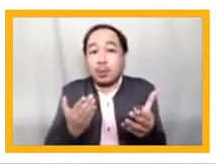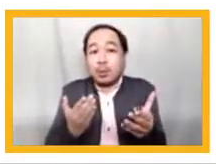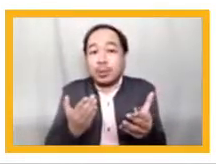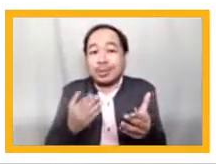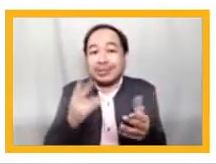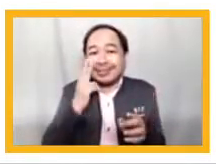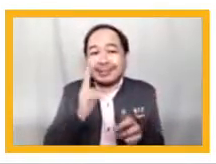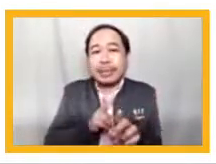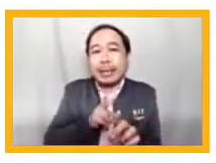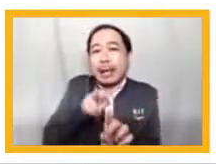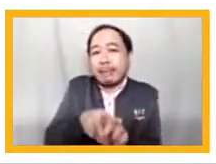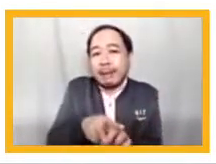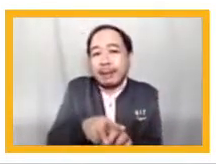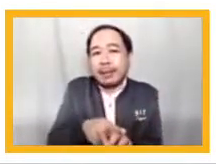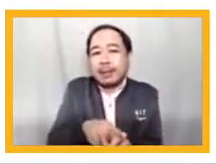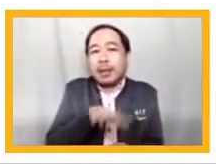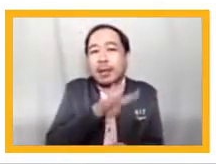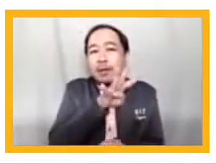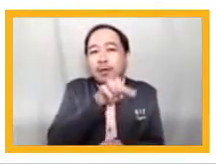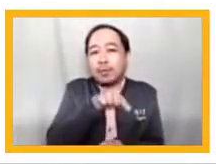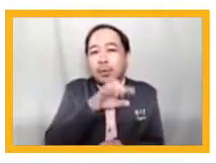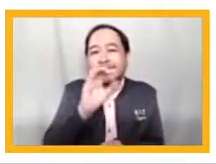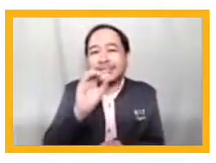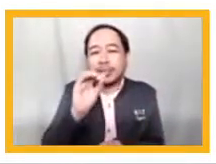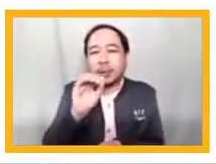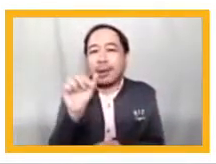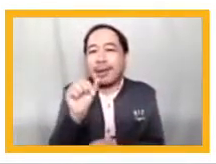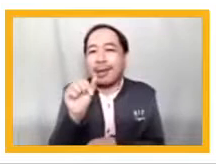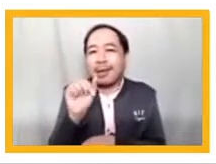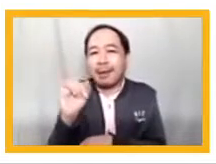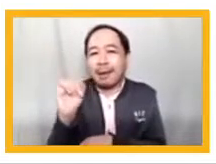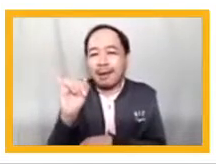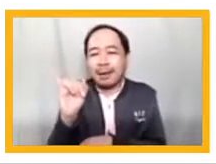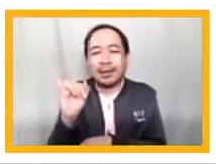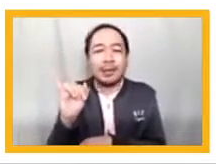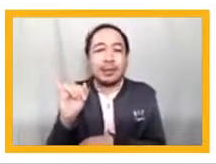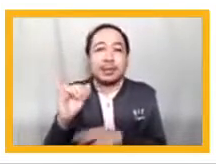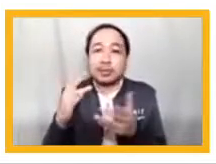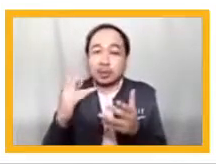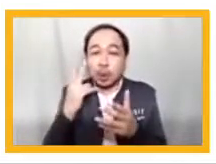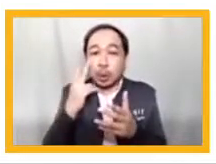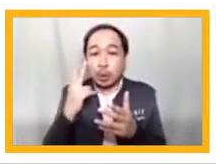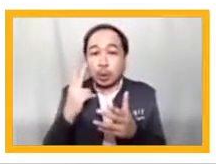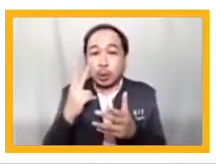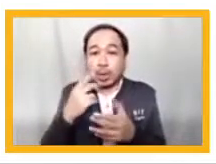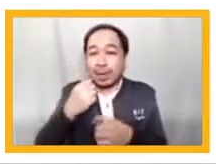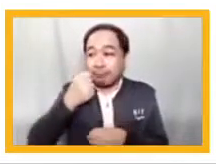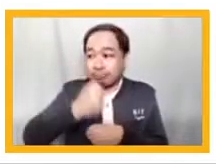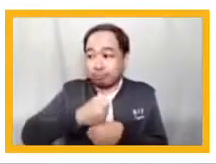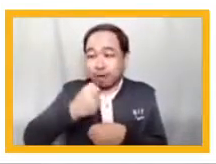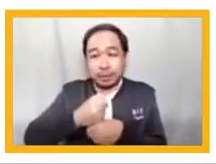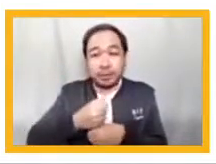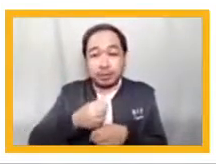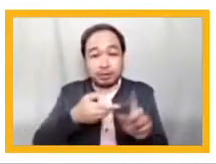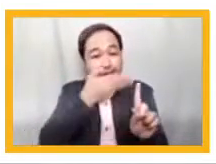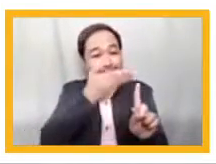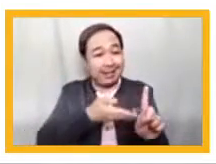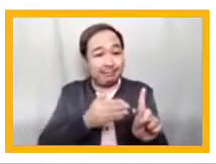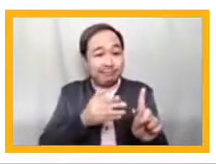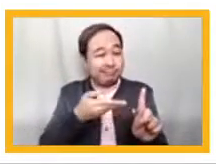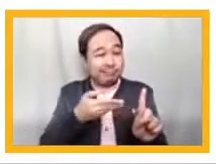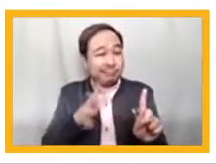technology, AI and blockchain is very good tool to develop the